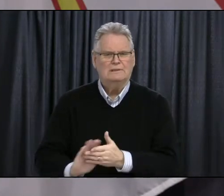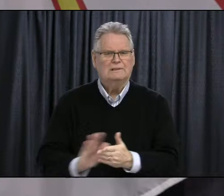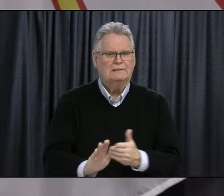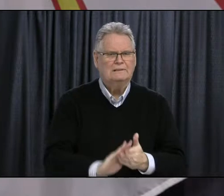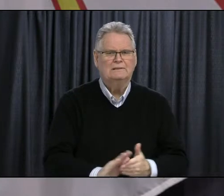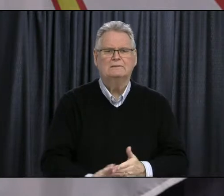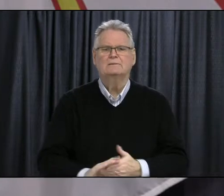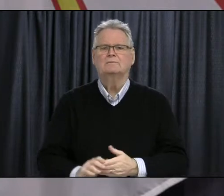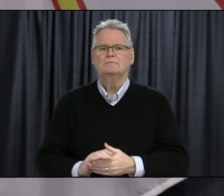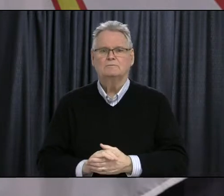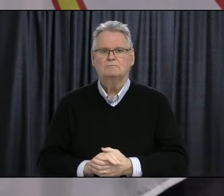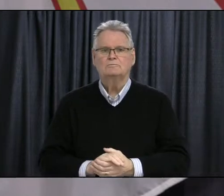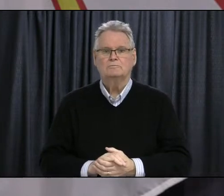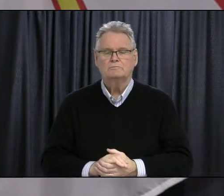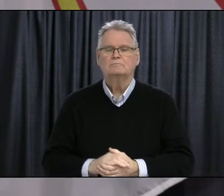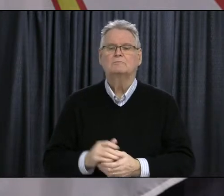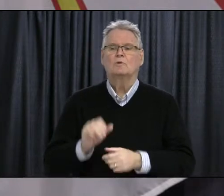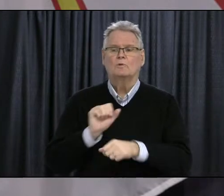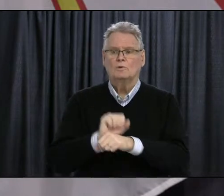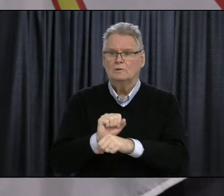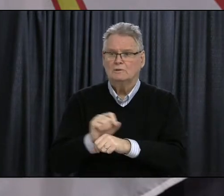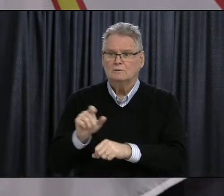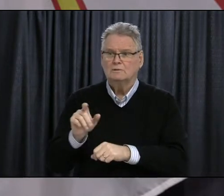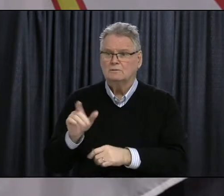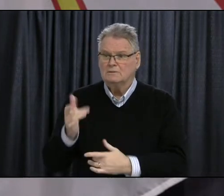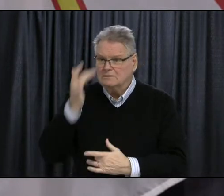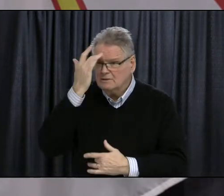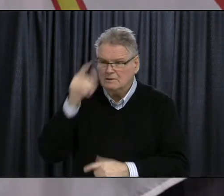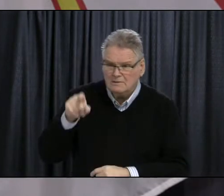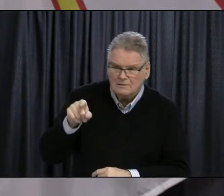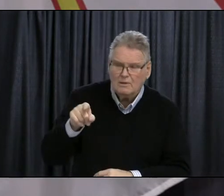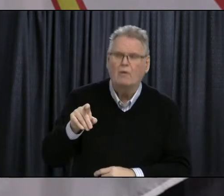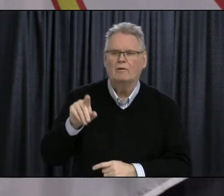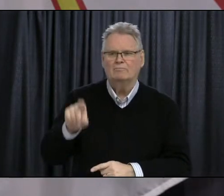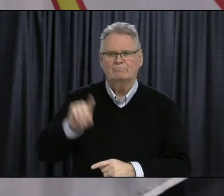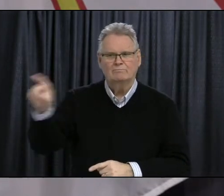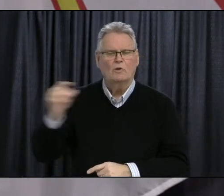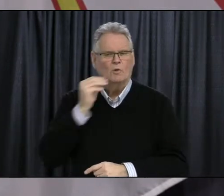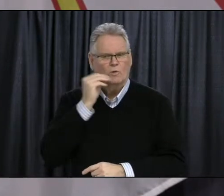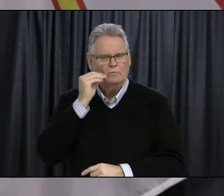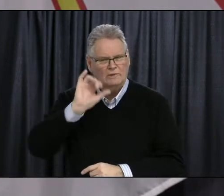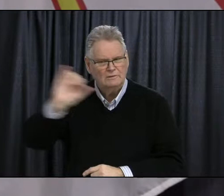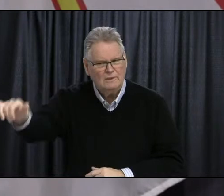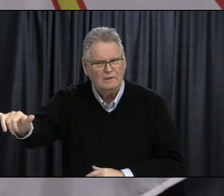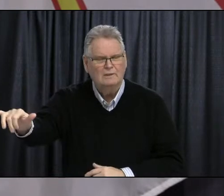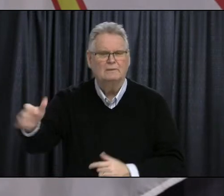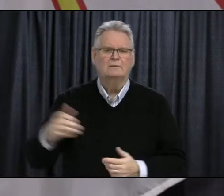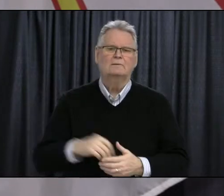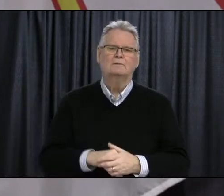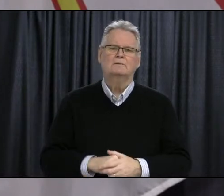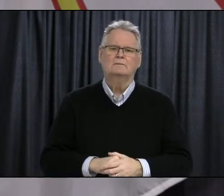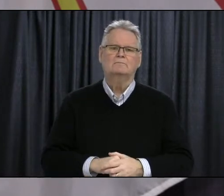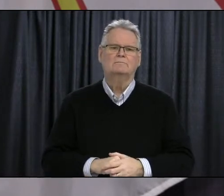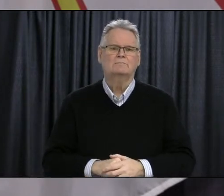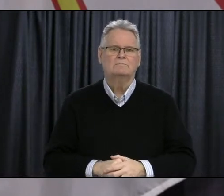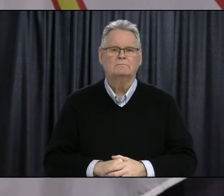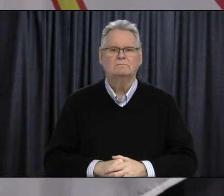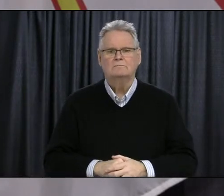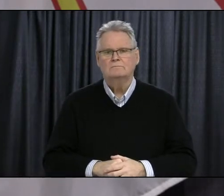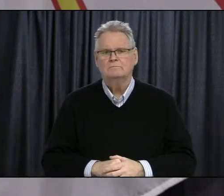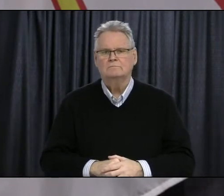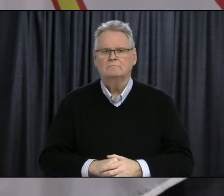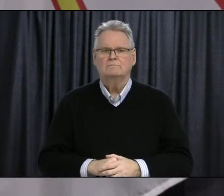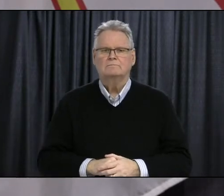hand sanitizer out for any clients or customers that may walk in the door. All of those things are very important at reducing the risk.